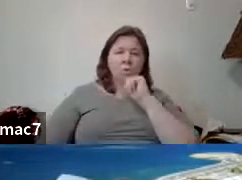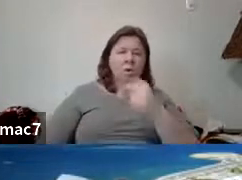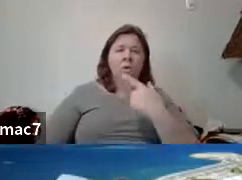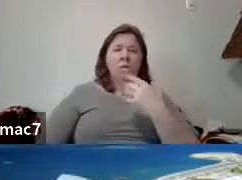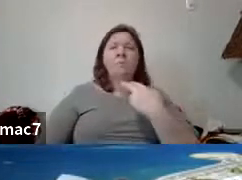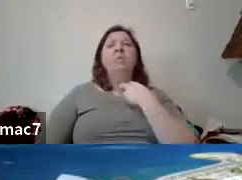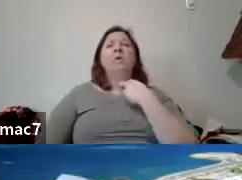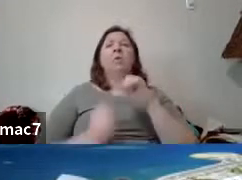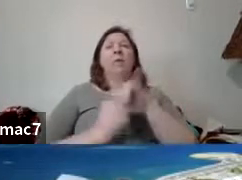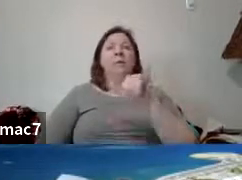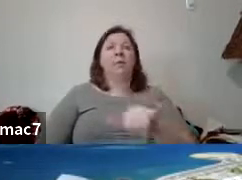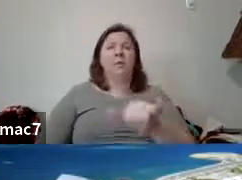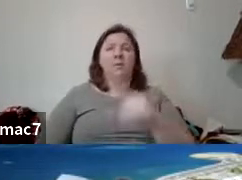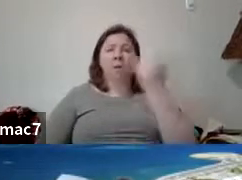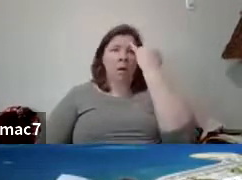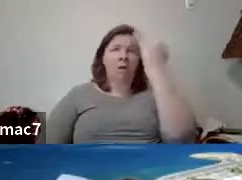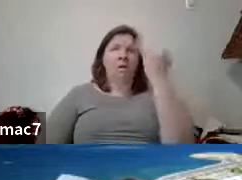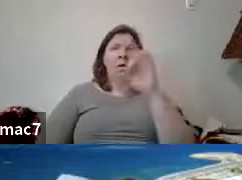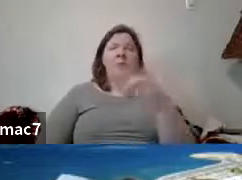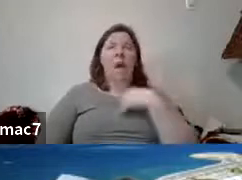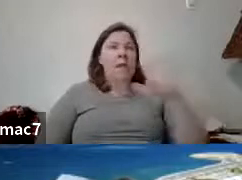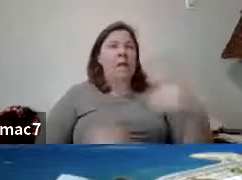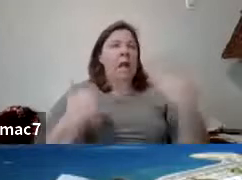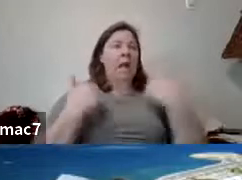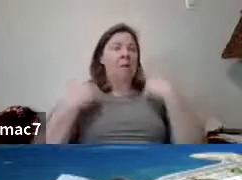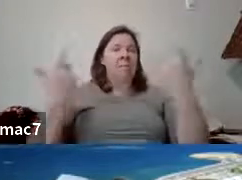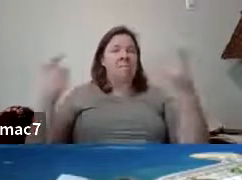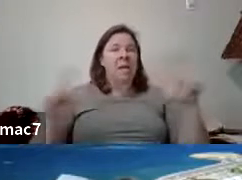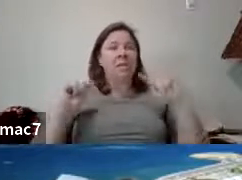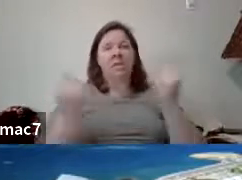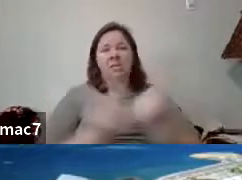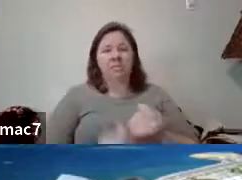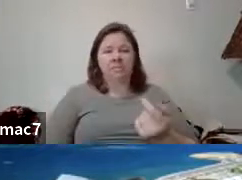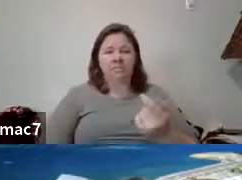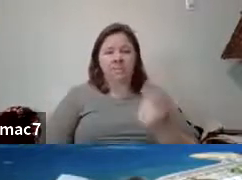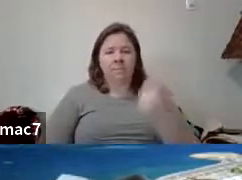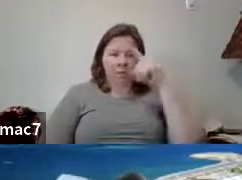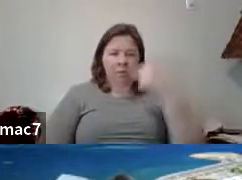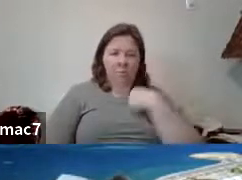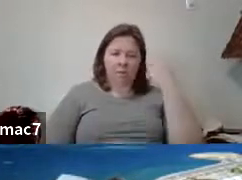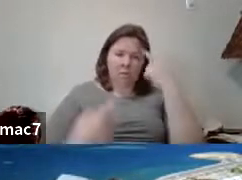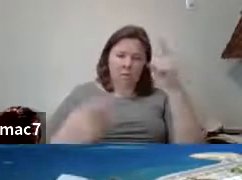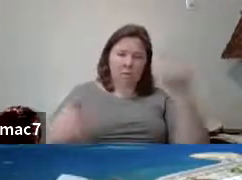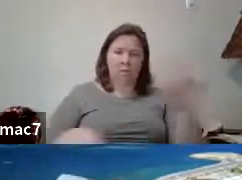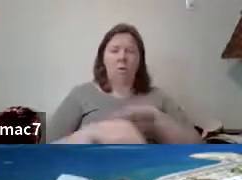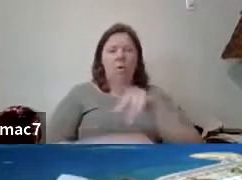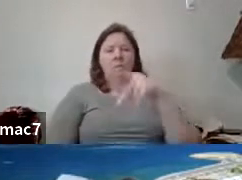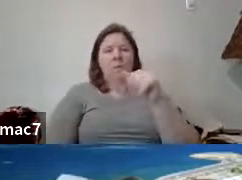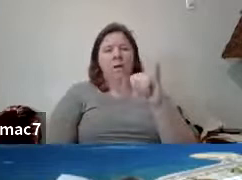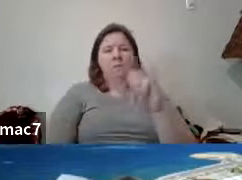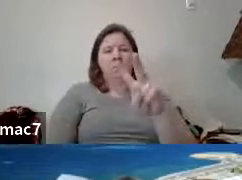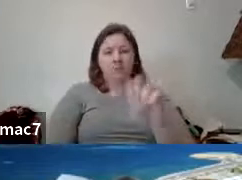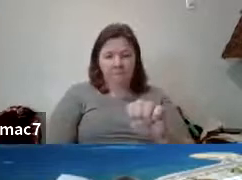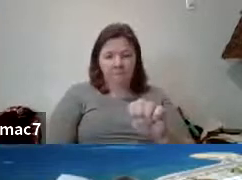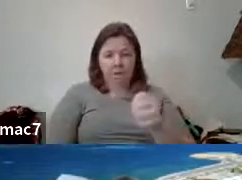up in this whole idea, oh, I need to have this massive team in order for me to be successful with ONPASSIVE.